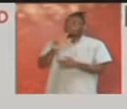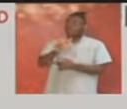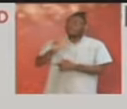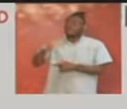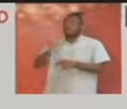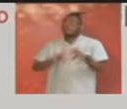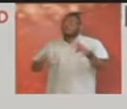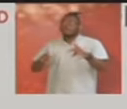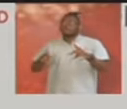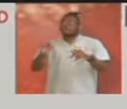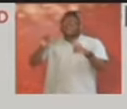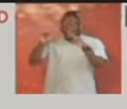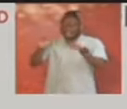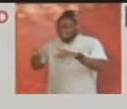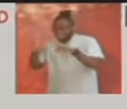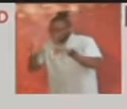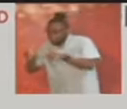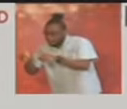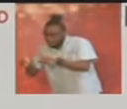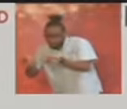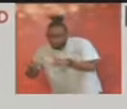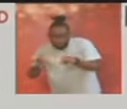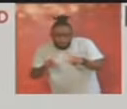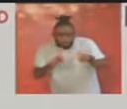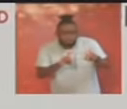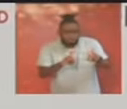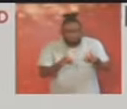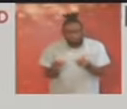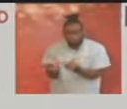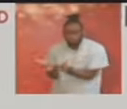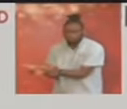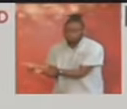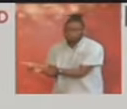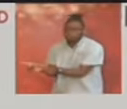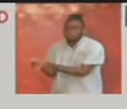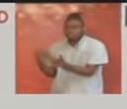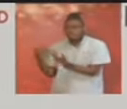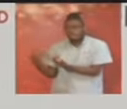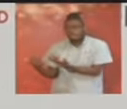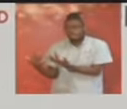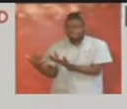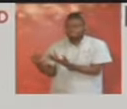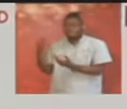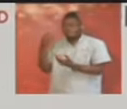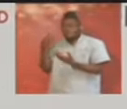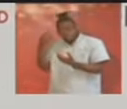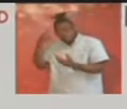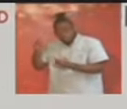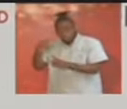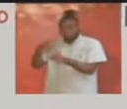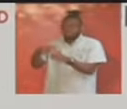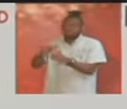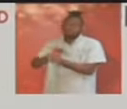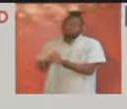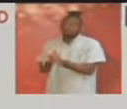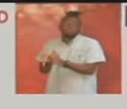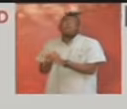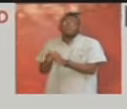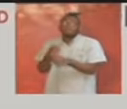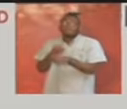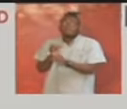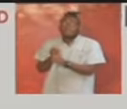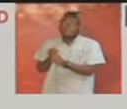being carried out to verify whether they're infected, and to ensure that if they are, they don't pass that infection on to other persons. But you can see